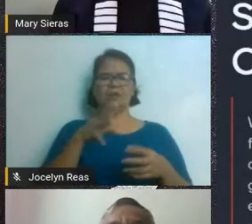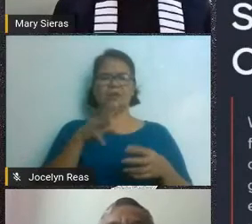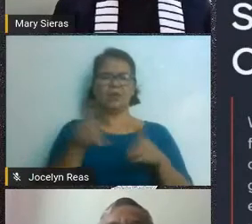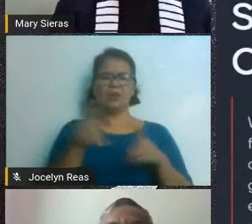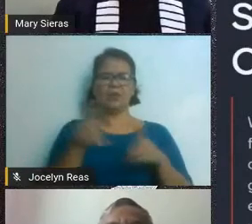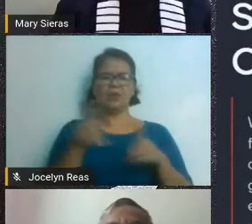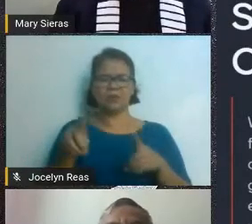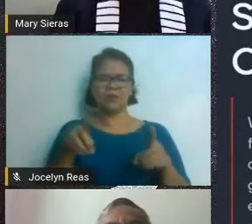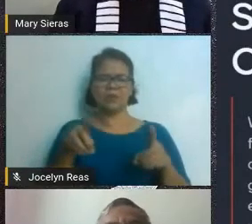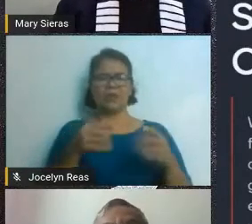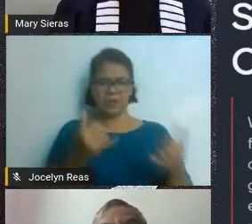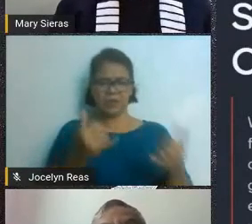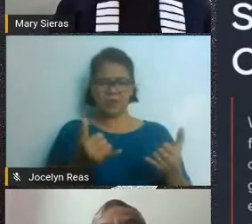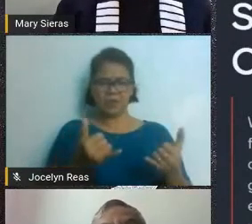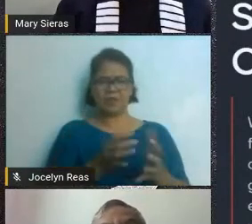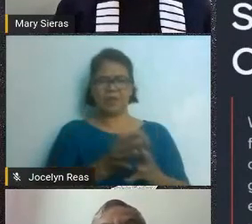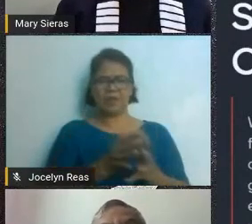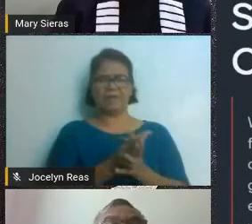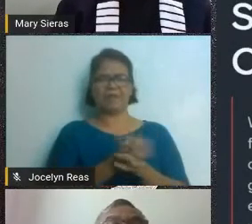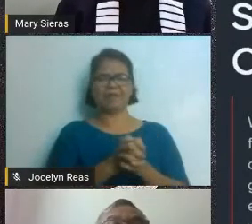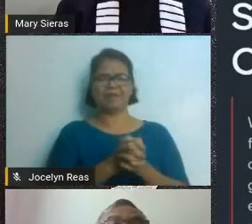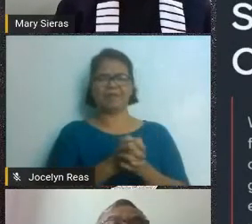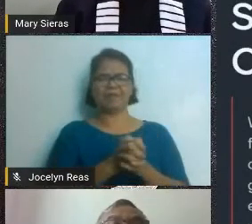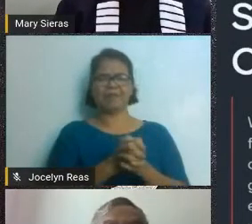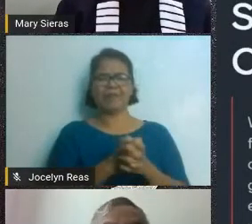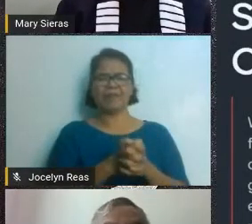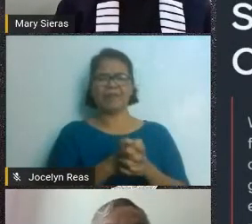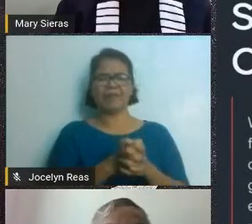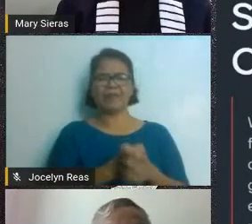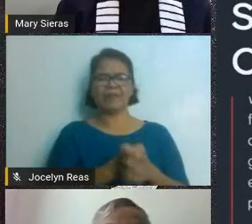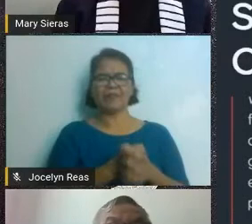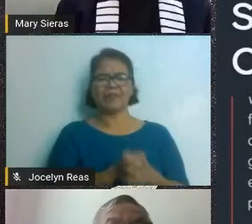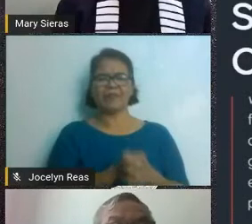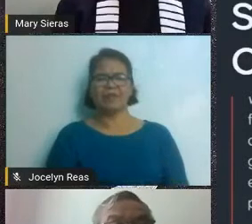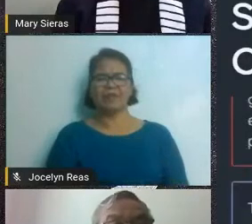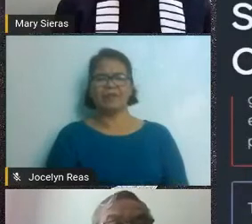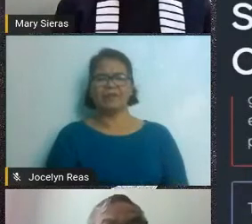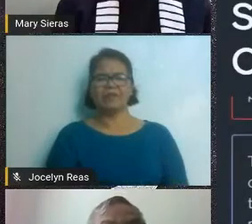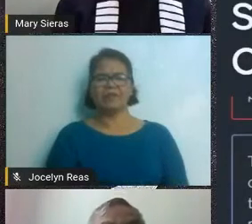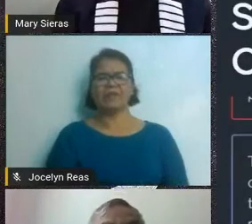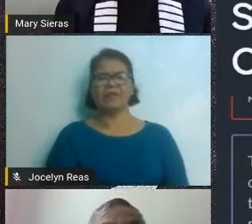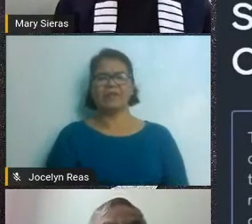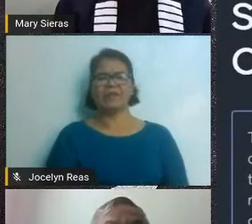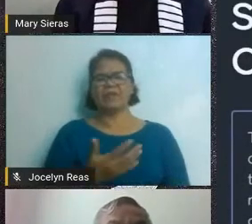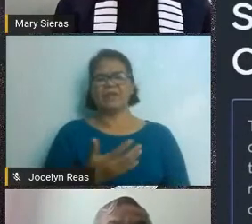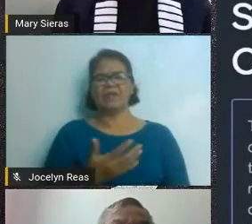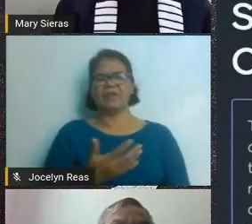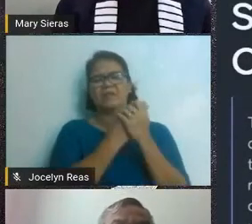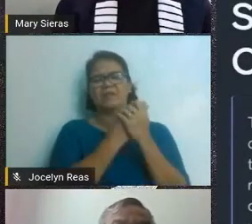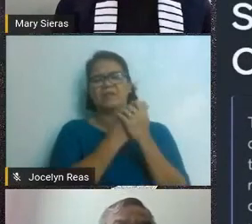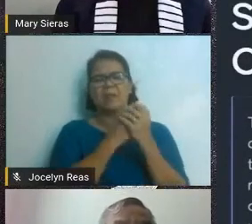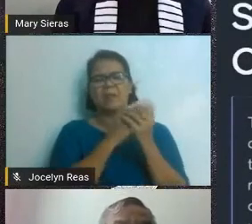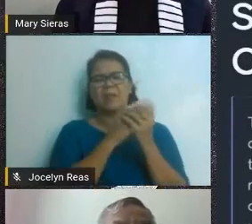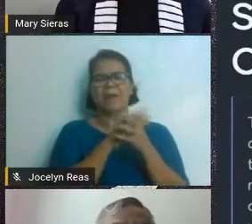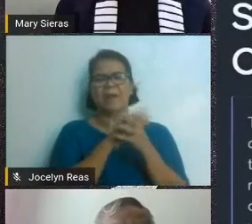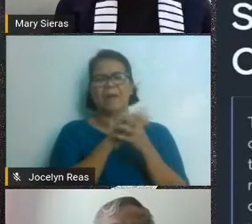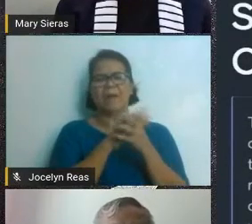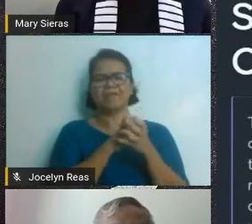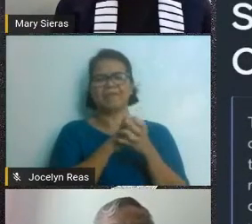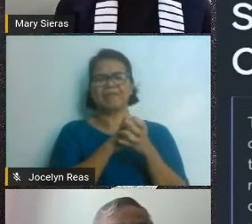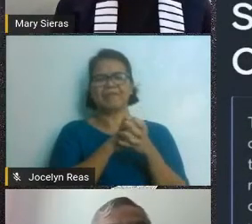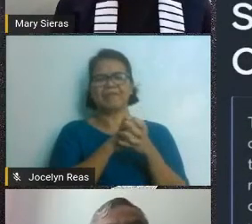I really am not very comfortable giving all the prescriptions kahit mga doktor ang marami sa DepEd. I do not like to really